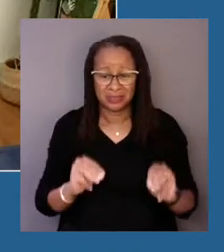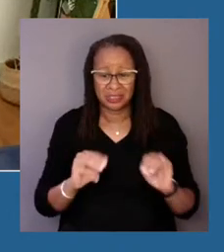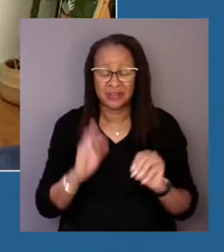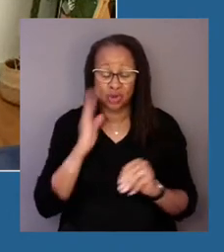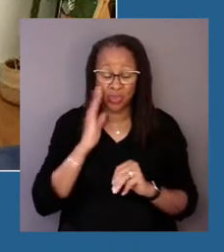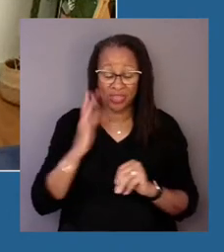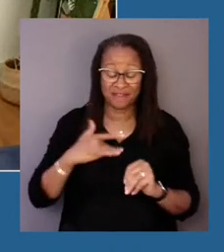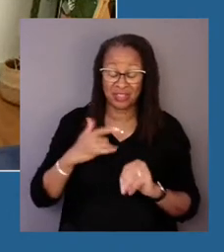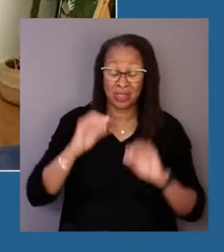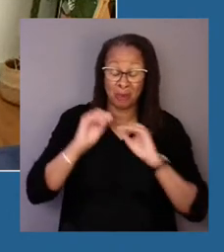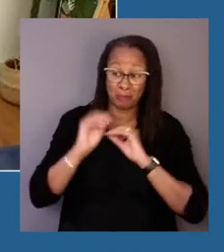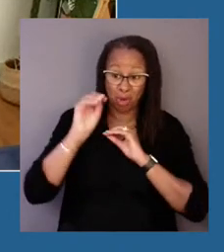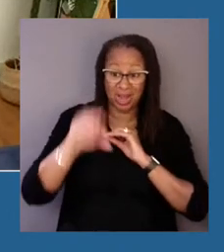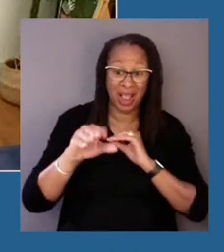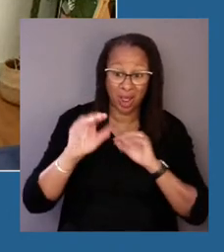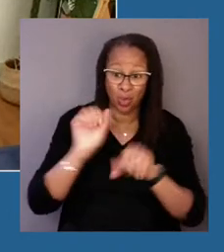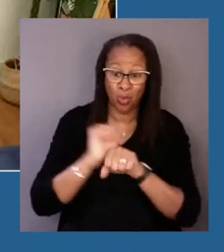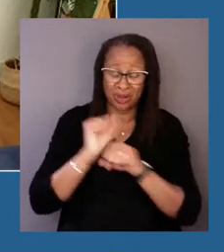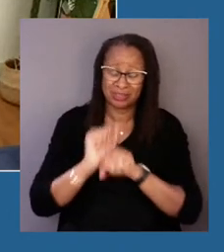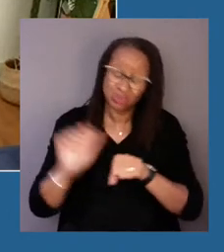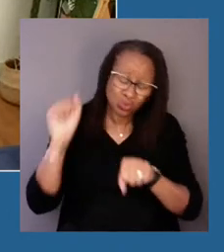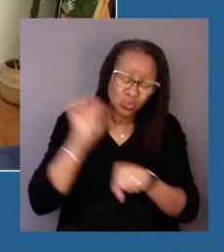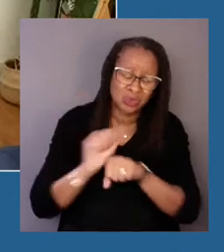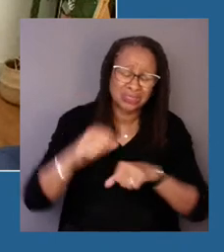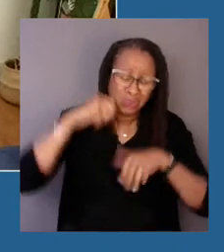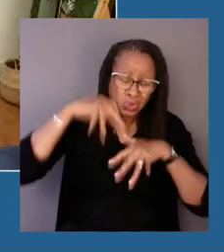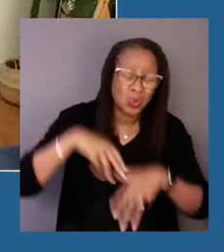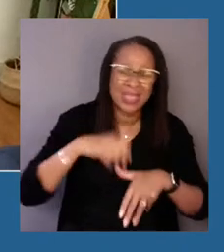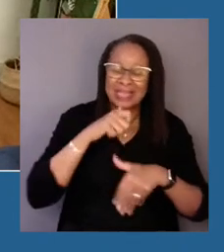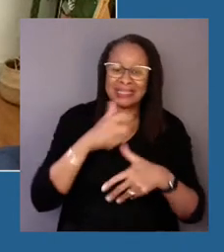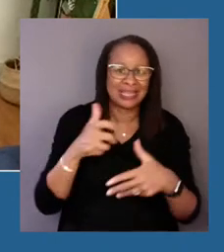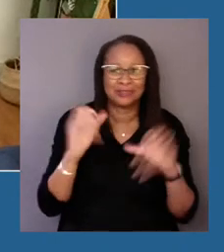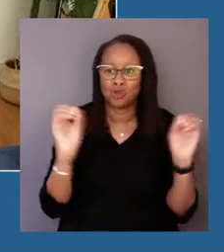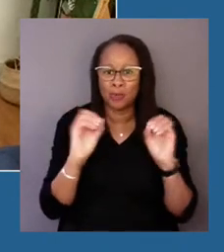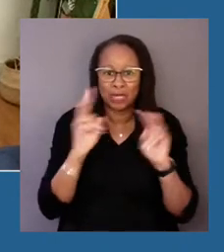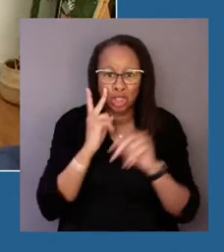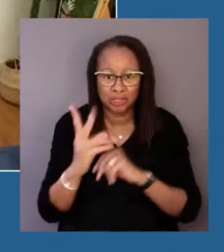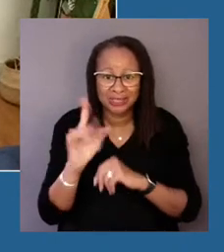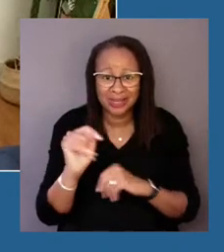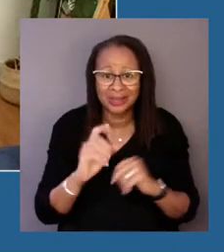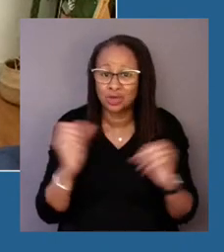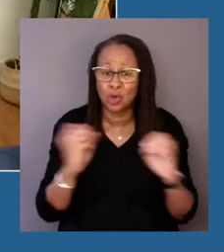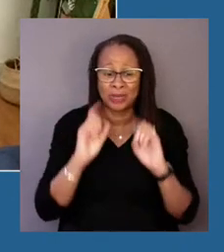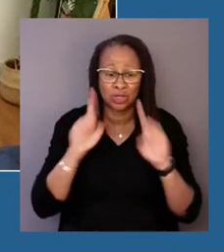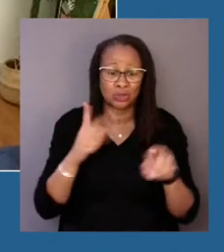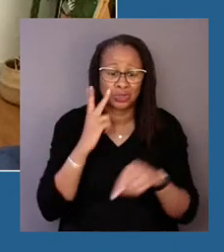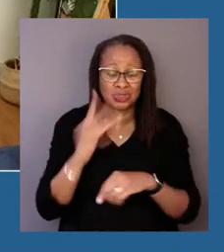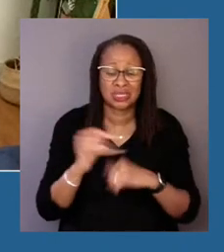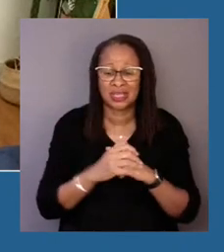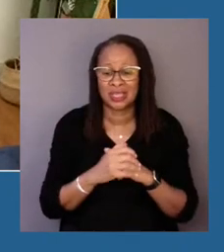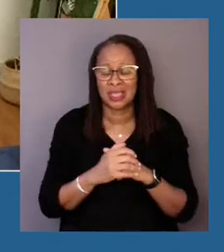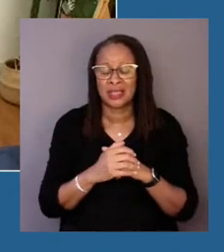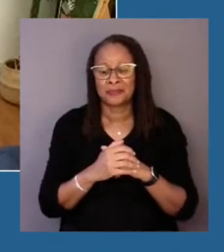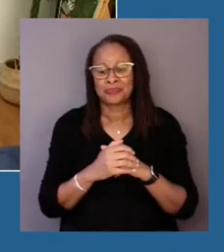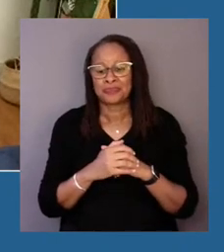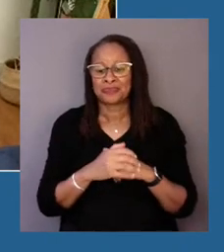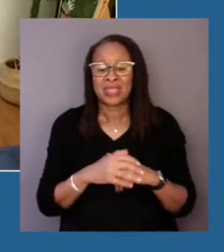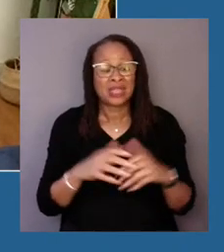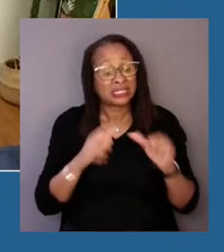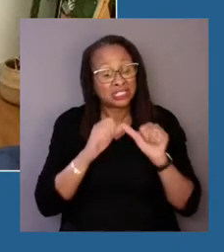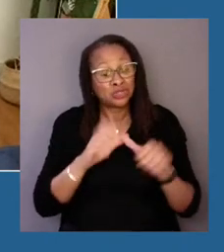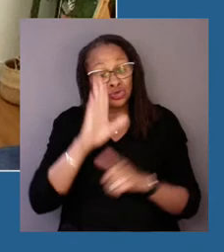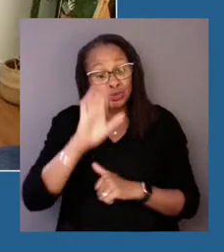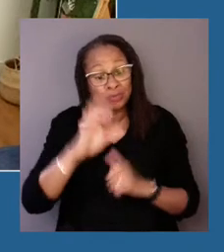work that you've like labored over and it just doesn't get the attention that you're hoping for. So I would just say, like, continue to be creative and,